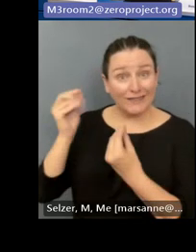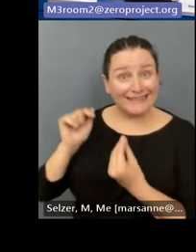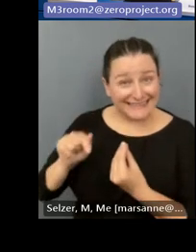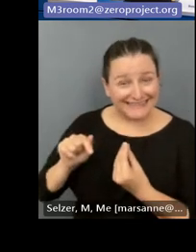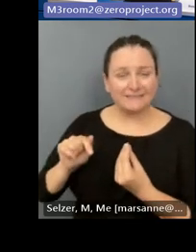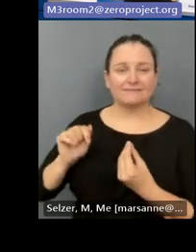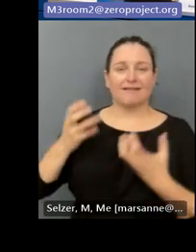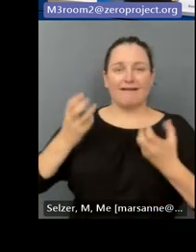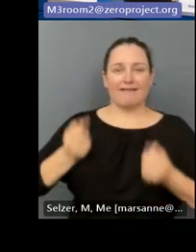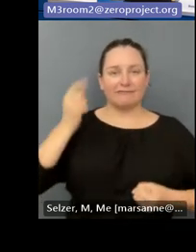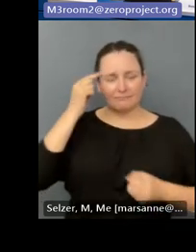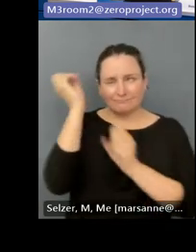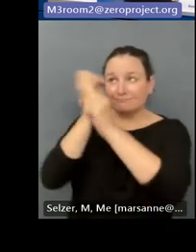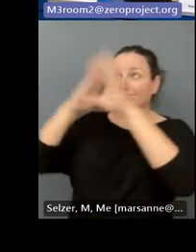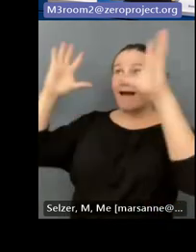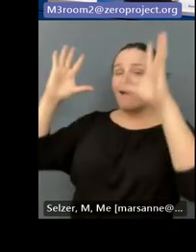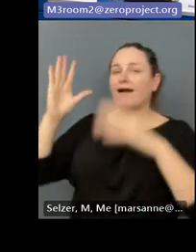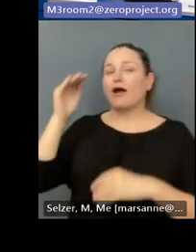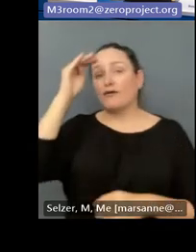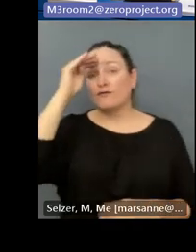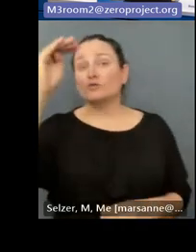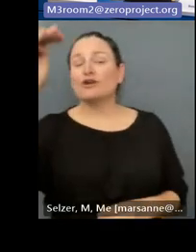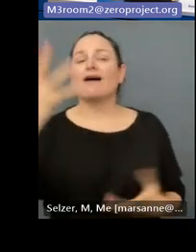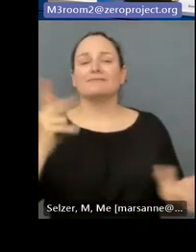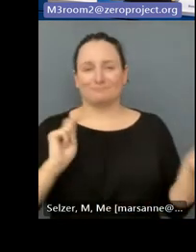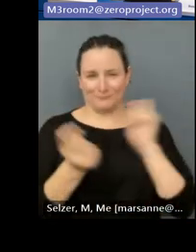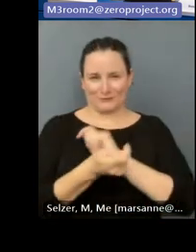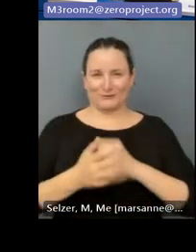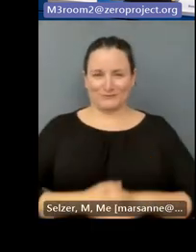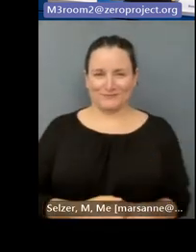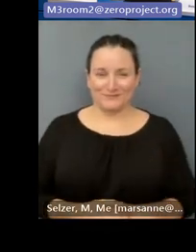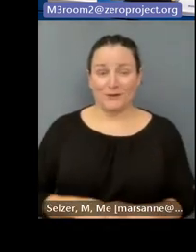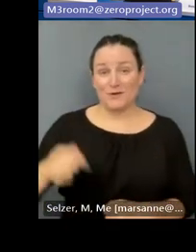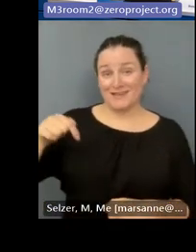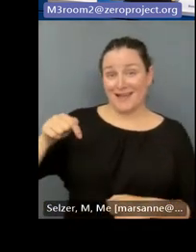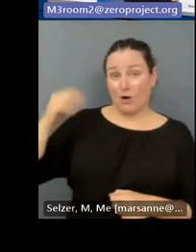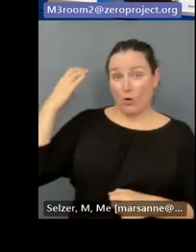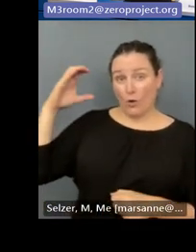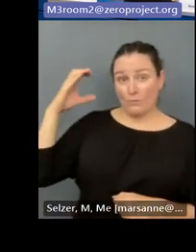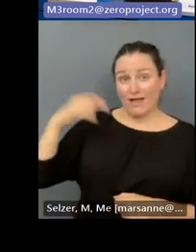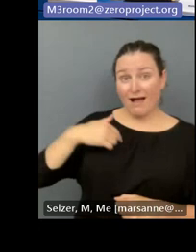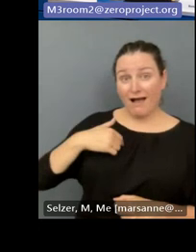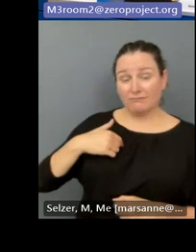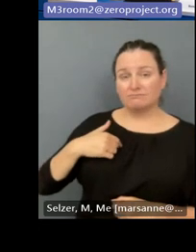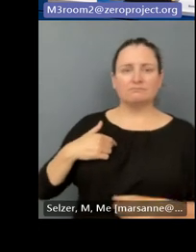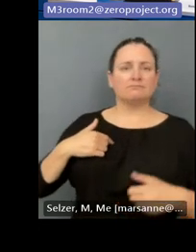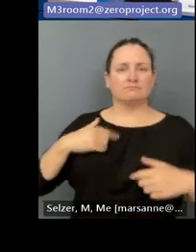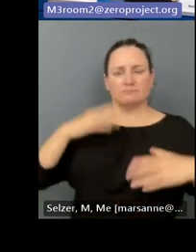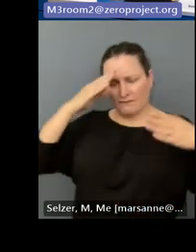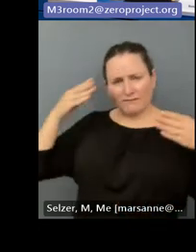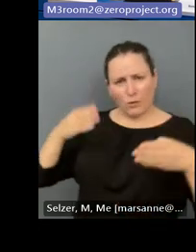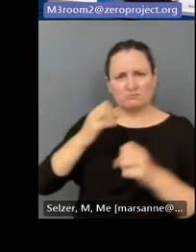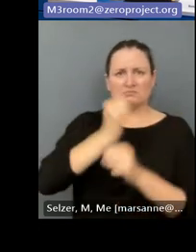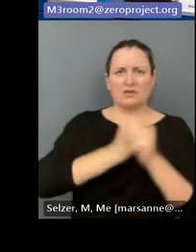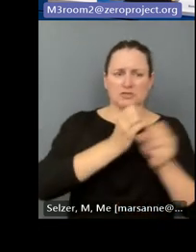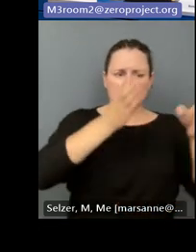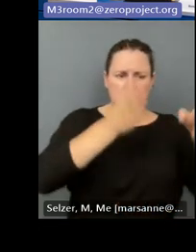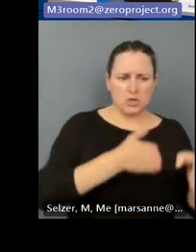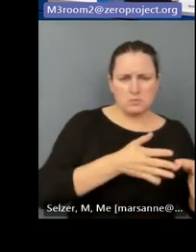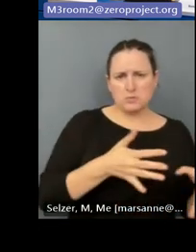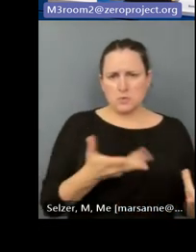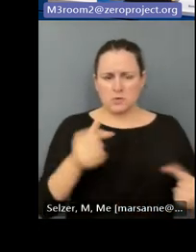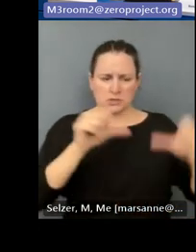our foundation and our teams, Biosbot Colombia, we are not only forging engineers and scientists, but